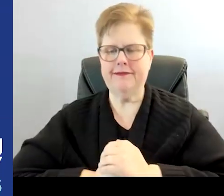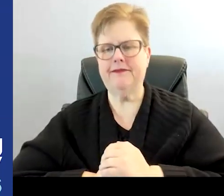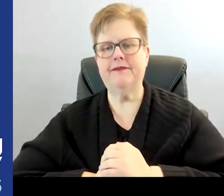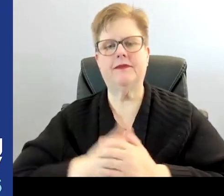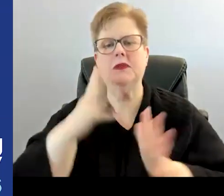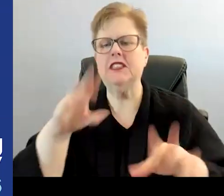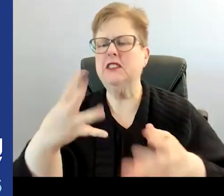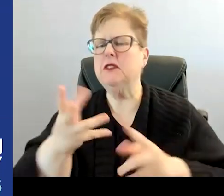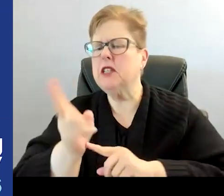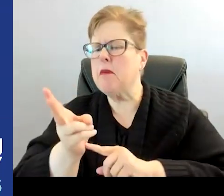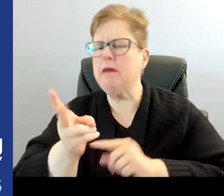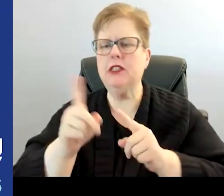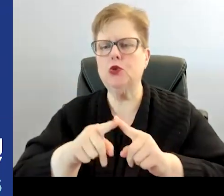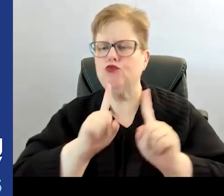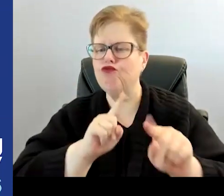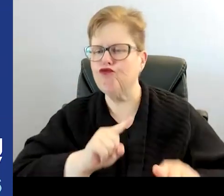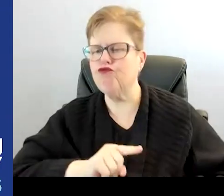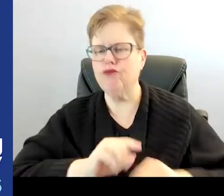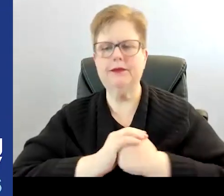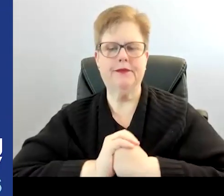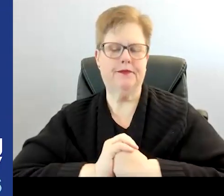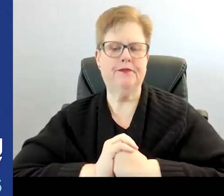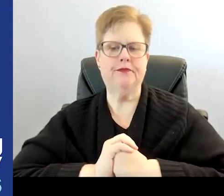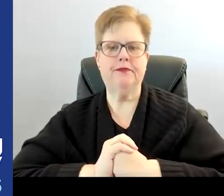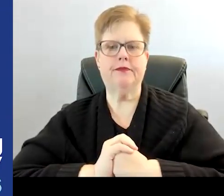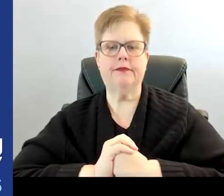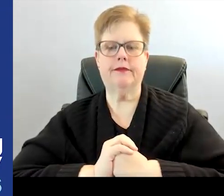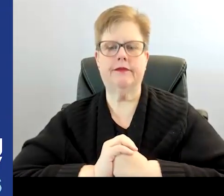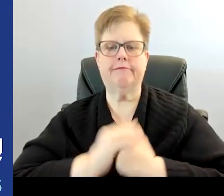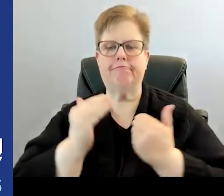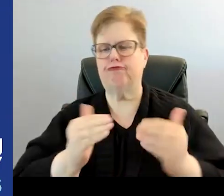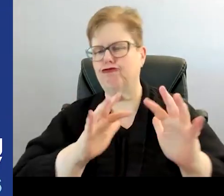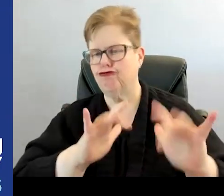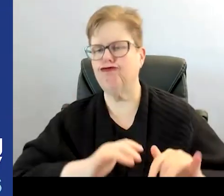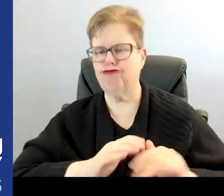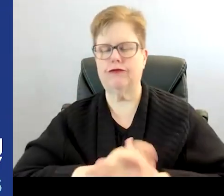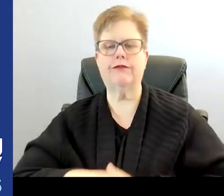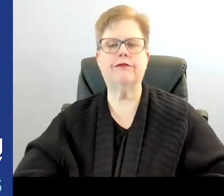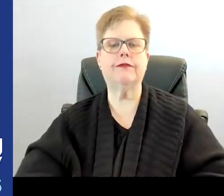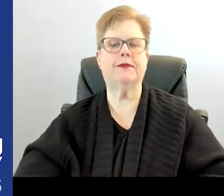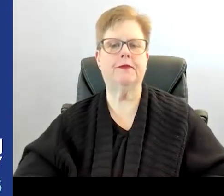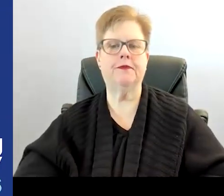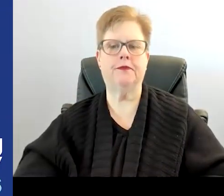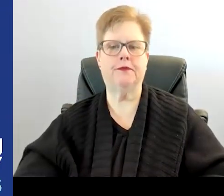So we'll give you a couple of minutes to go ahead and fill out that poll.